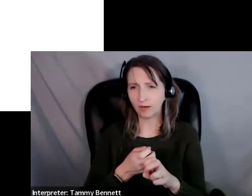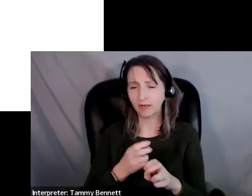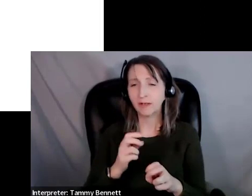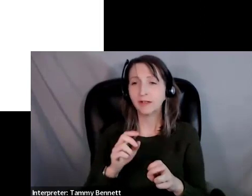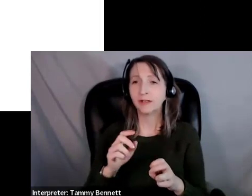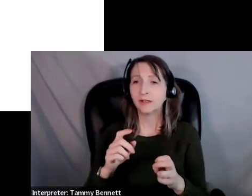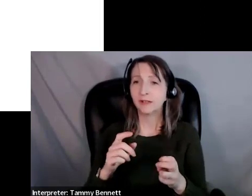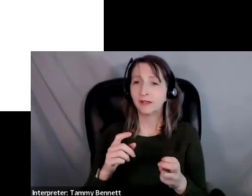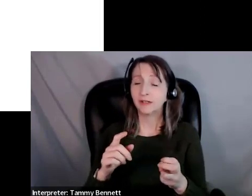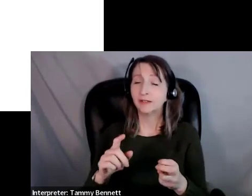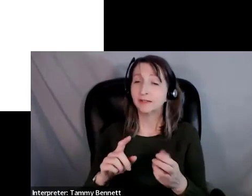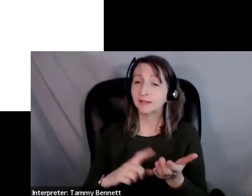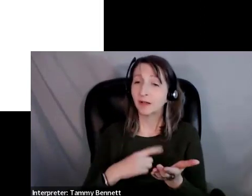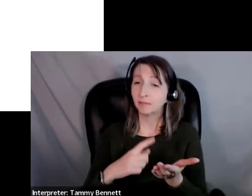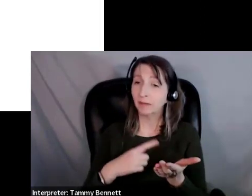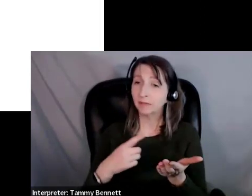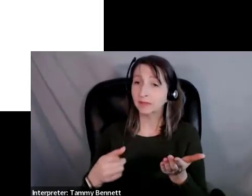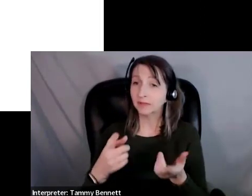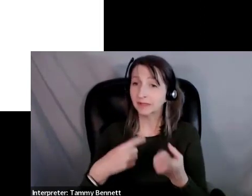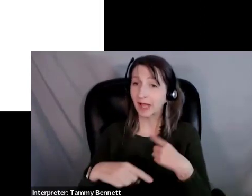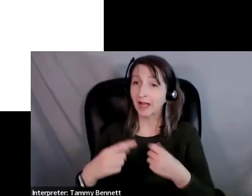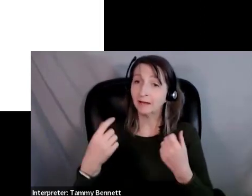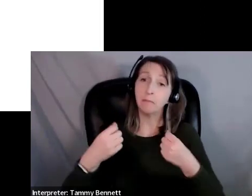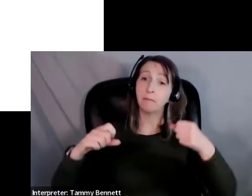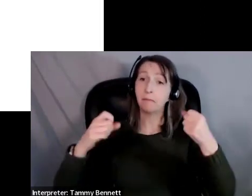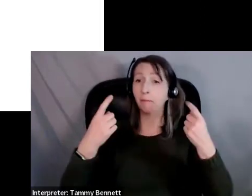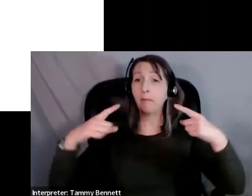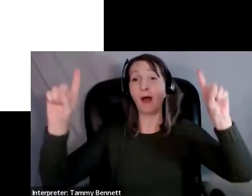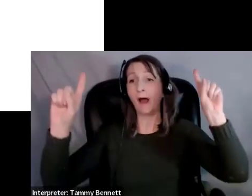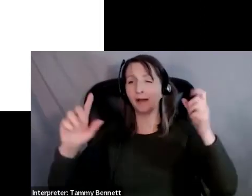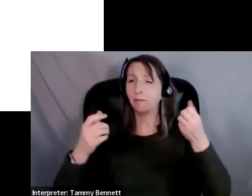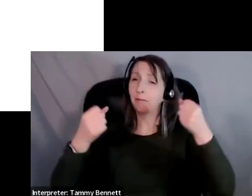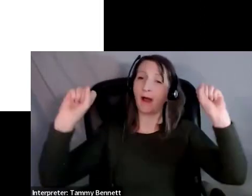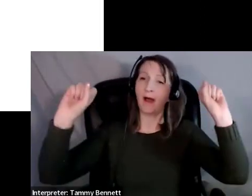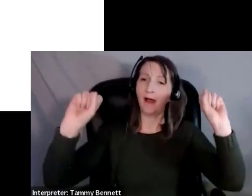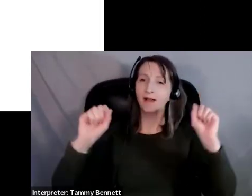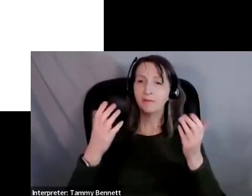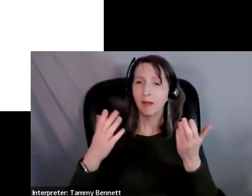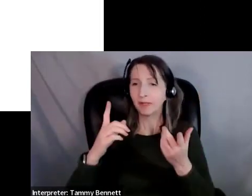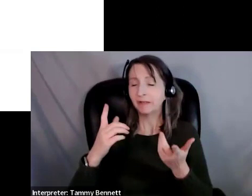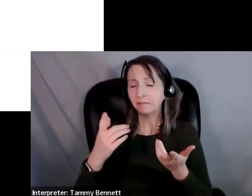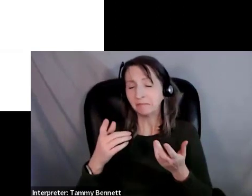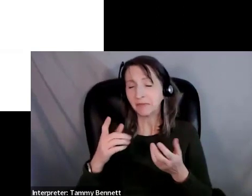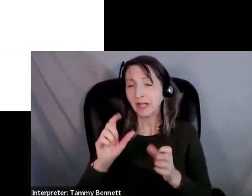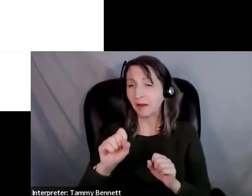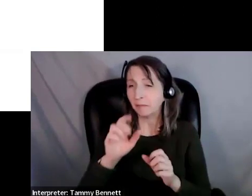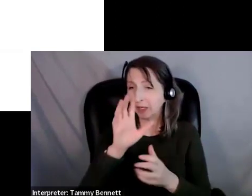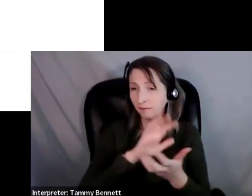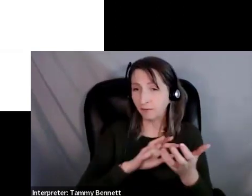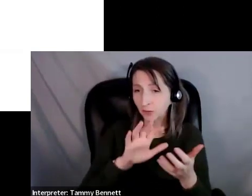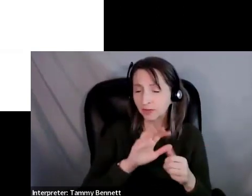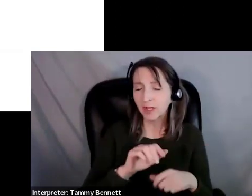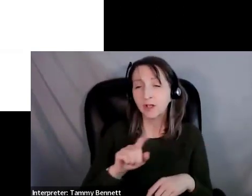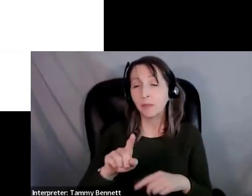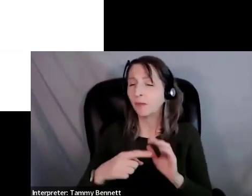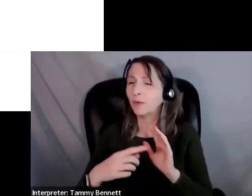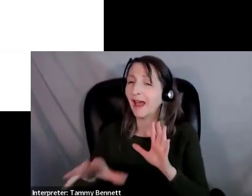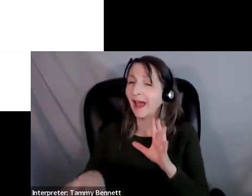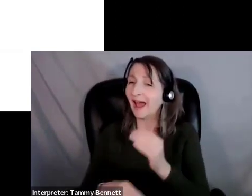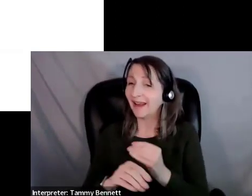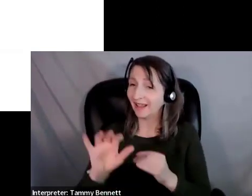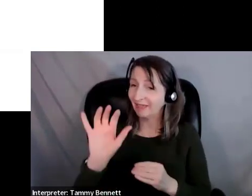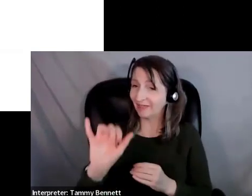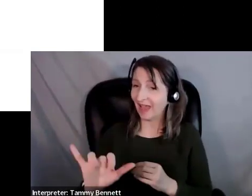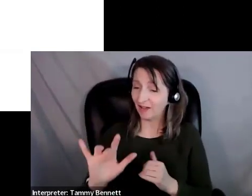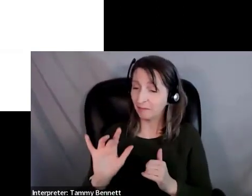else when he's meeting paw. Yay. Congratulations to me. So we added this button and he will show everybody and